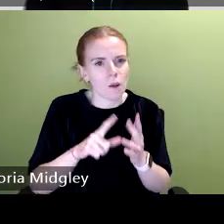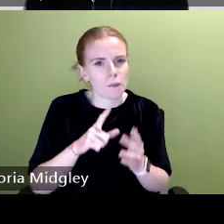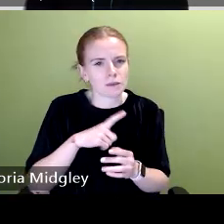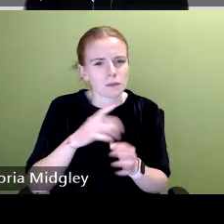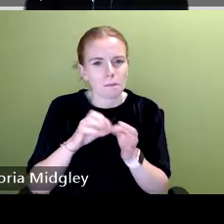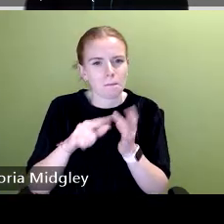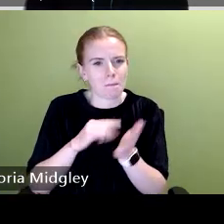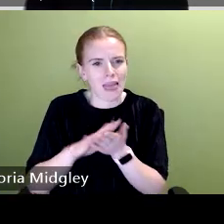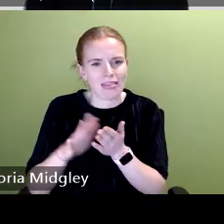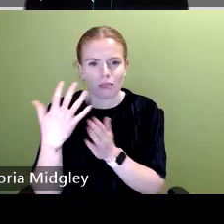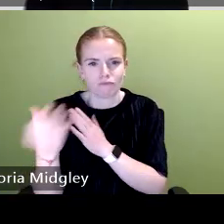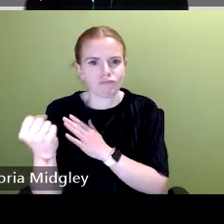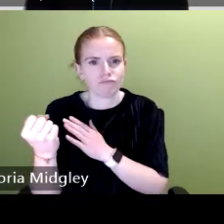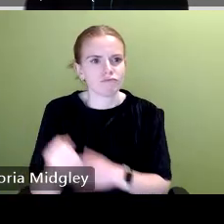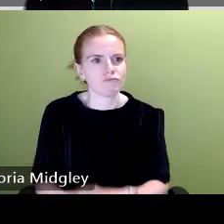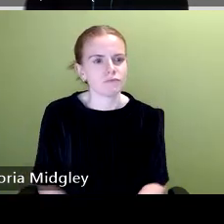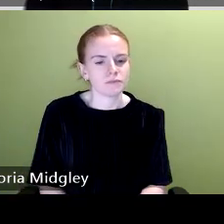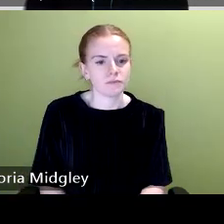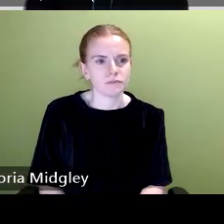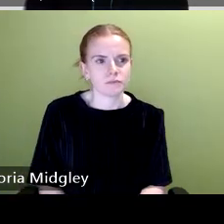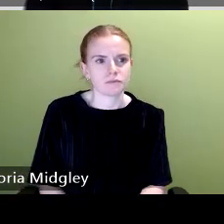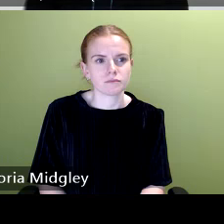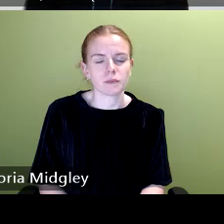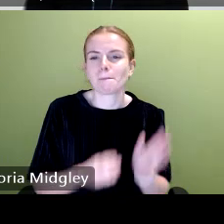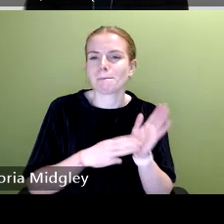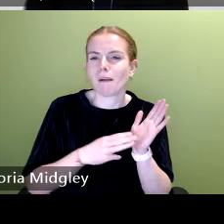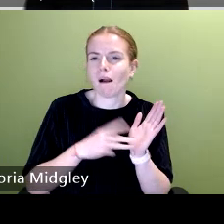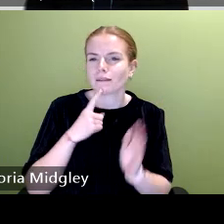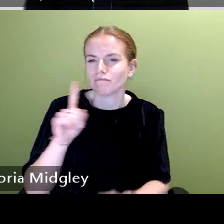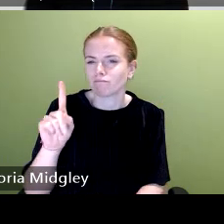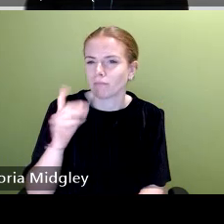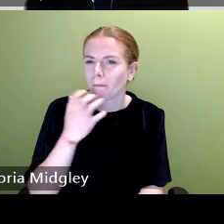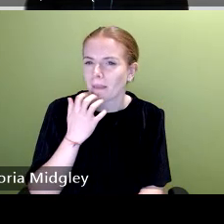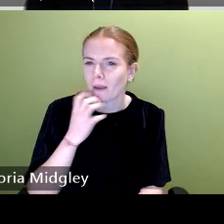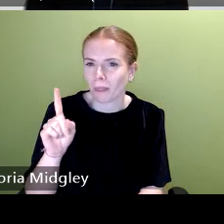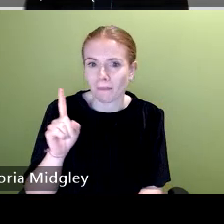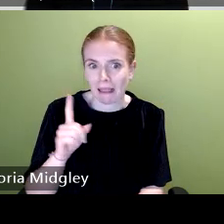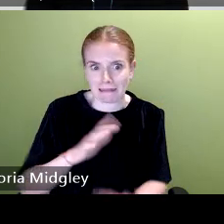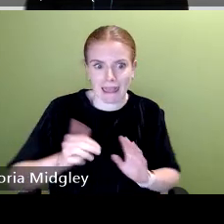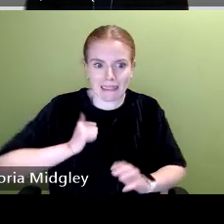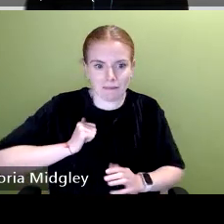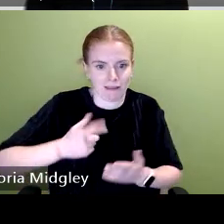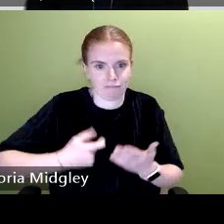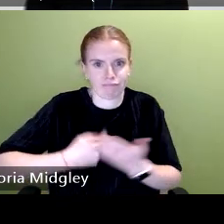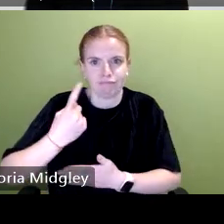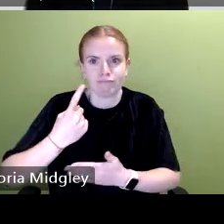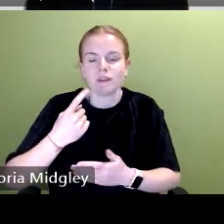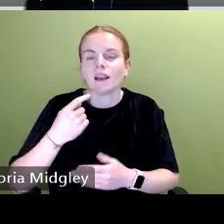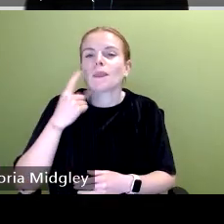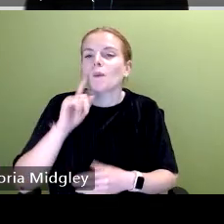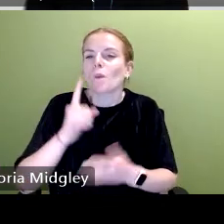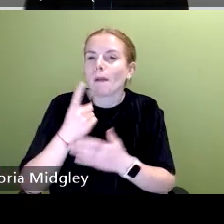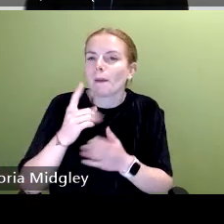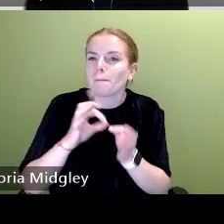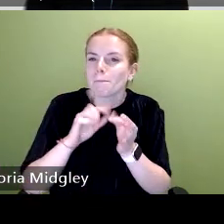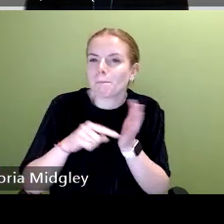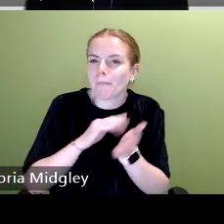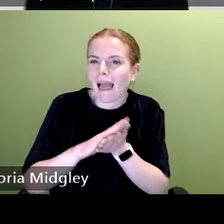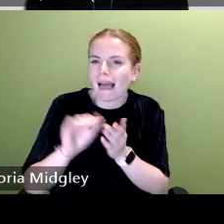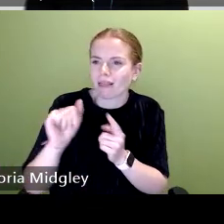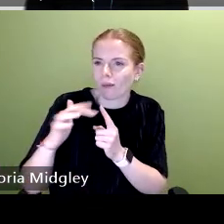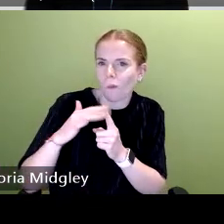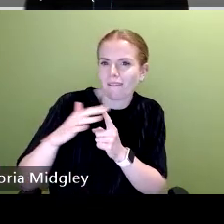it. Just bear with me. I just need to find that, Sean. I wasn't expecting this. I think what's happened is Beth's connection's gone. She's disappeared,